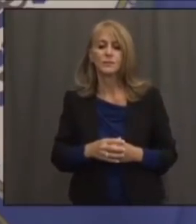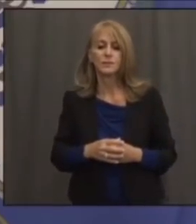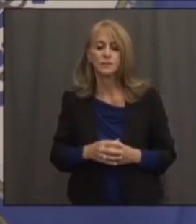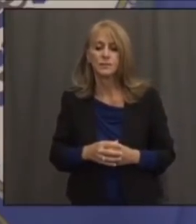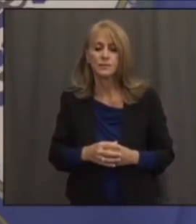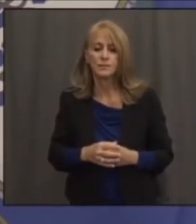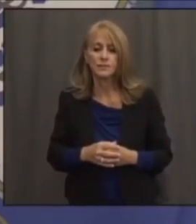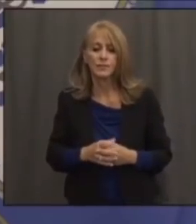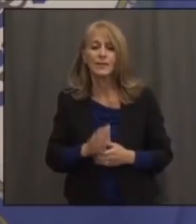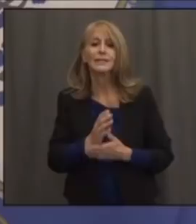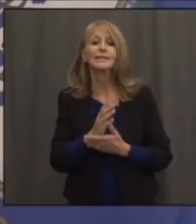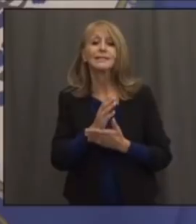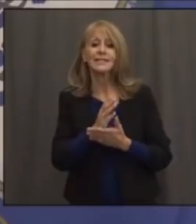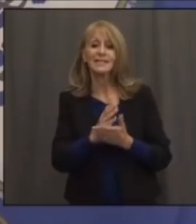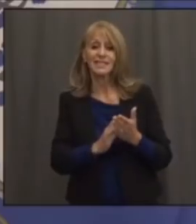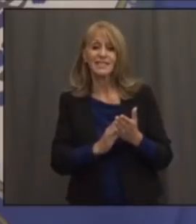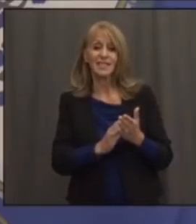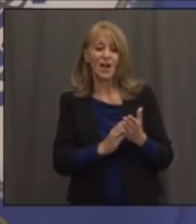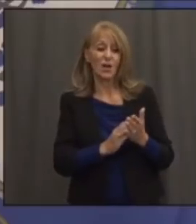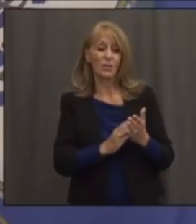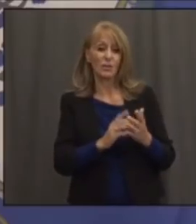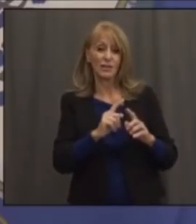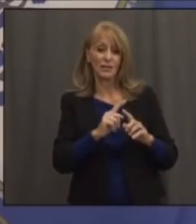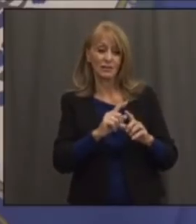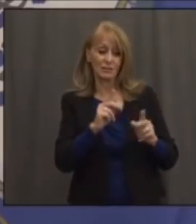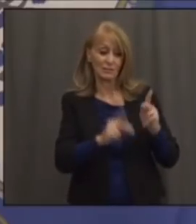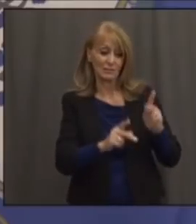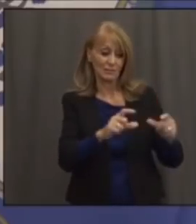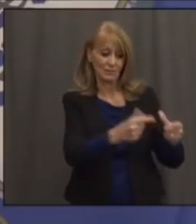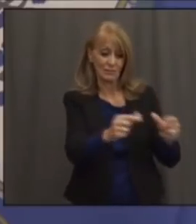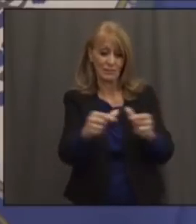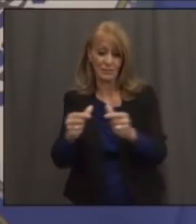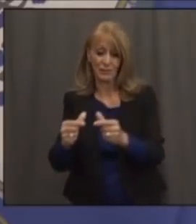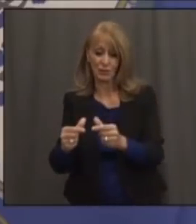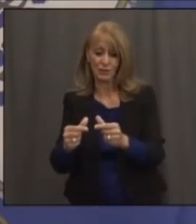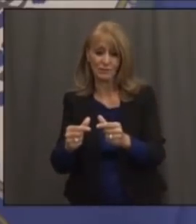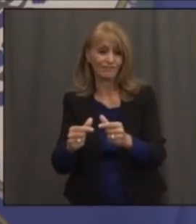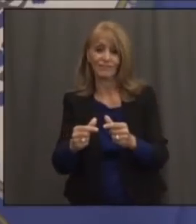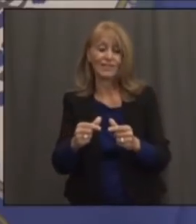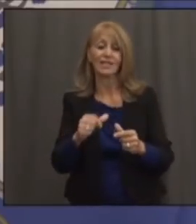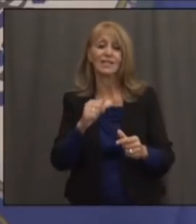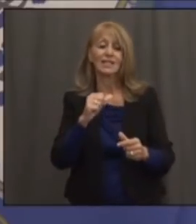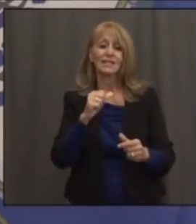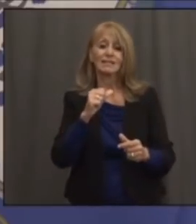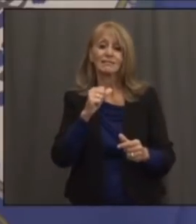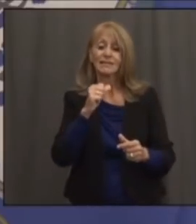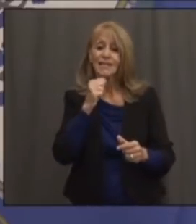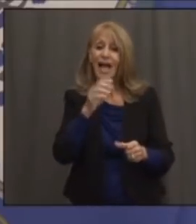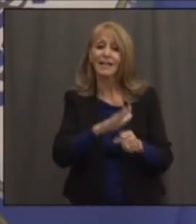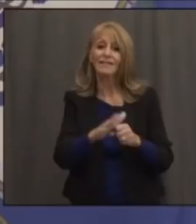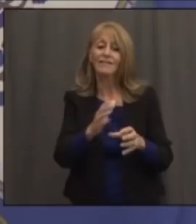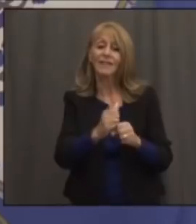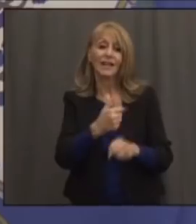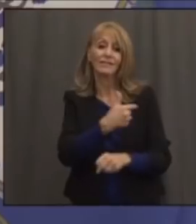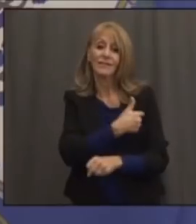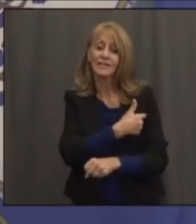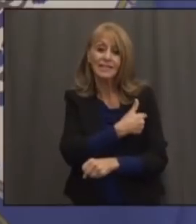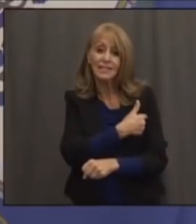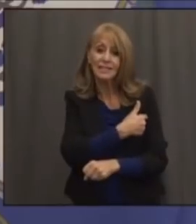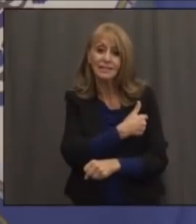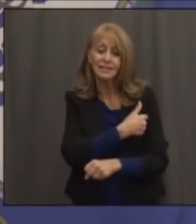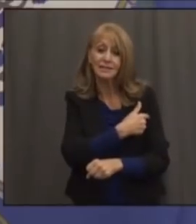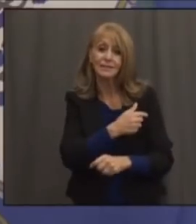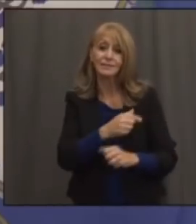are under-vaccinated, and I think that's a risk to them, a risk to their community, and a risk to the broader community, if you would count that